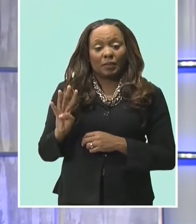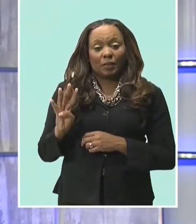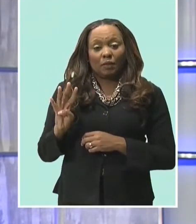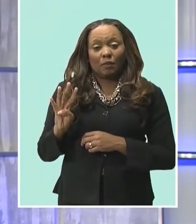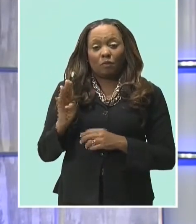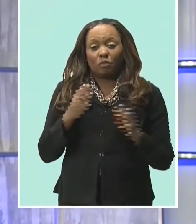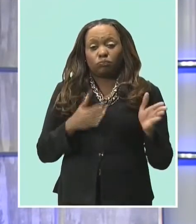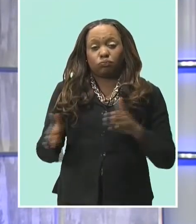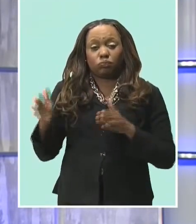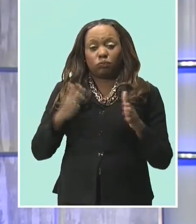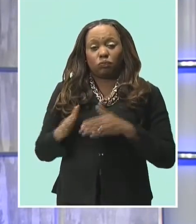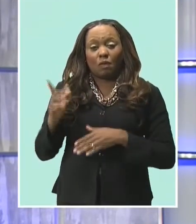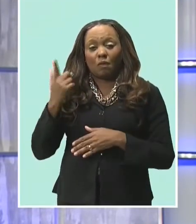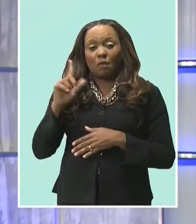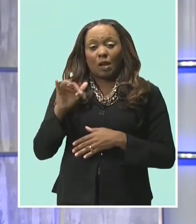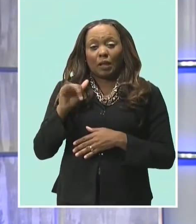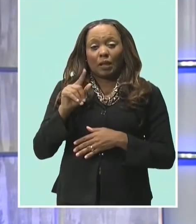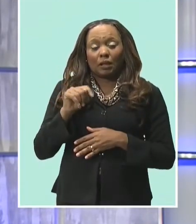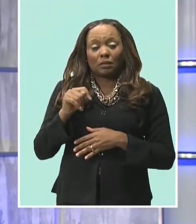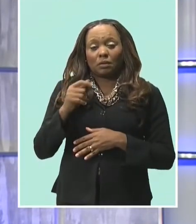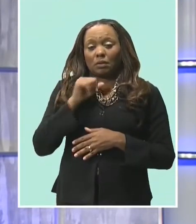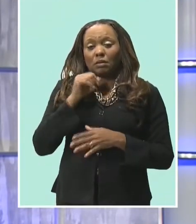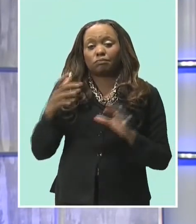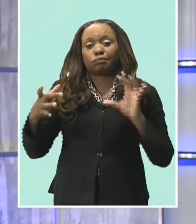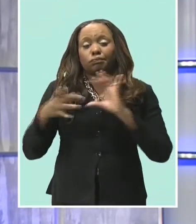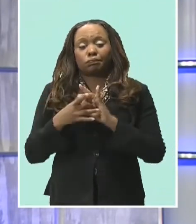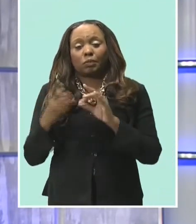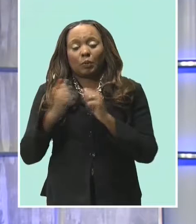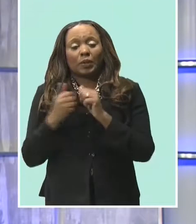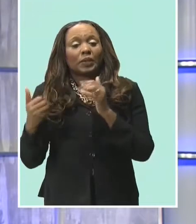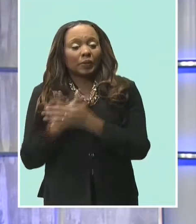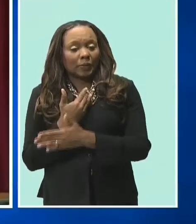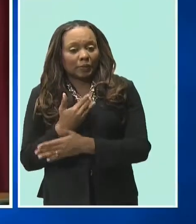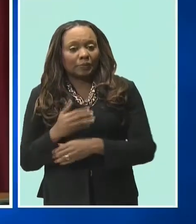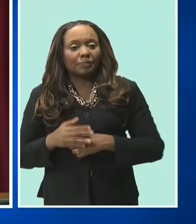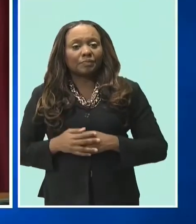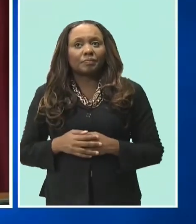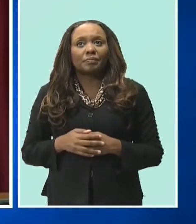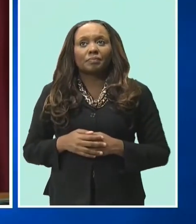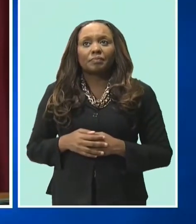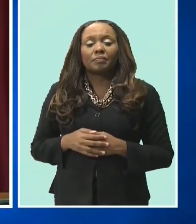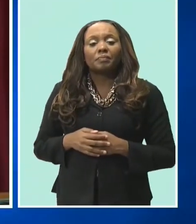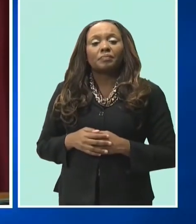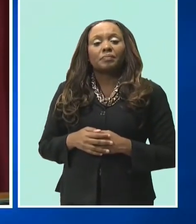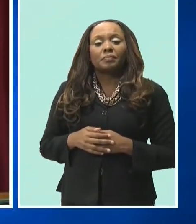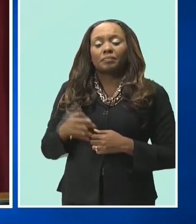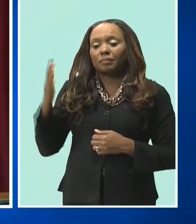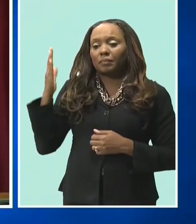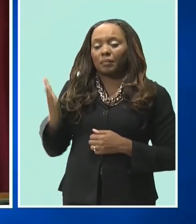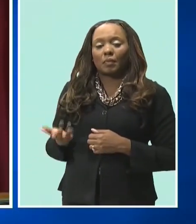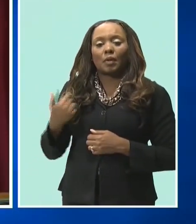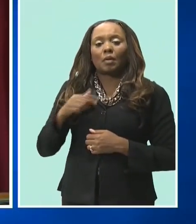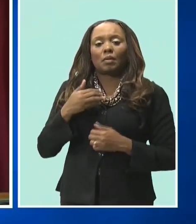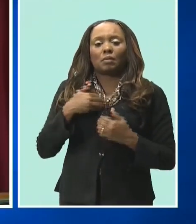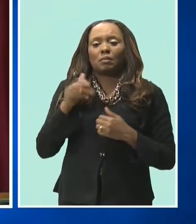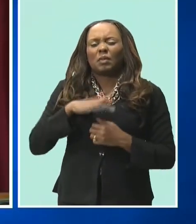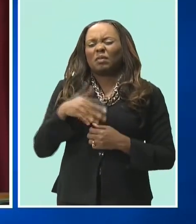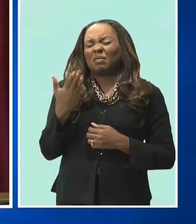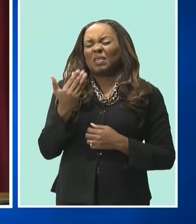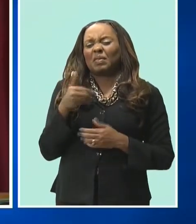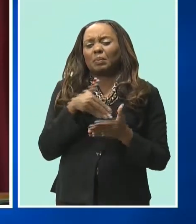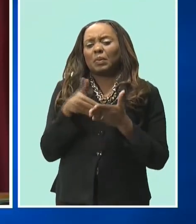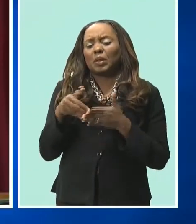necessary connectivity which regional integration requires. We would have secured a fund of approximately $15